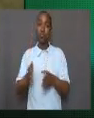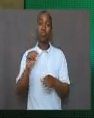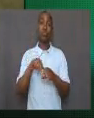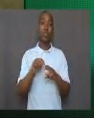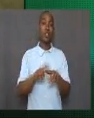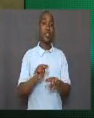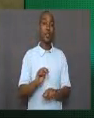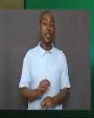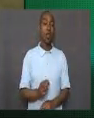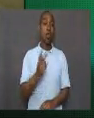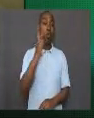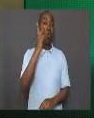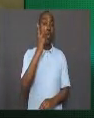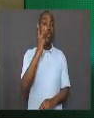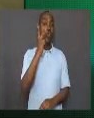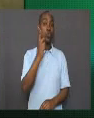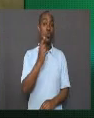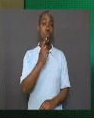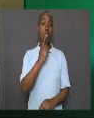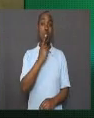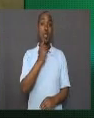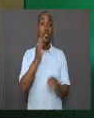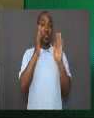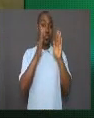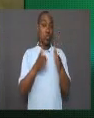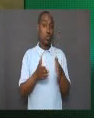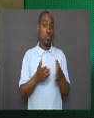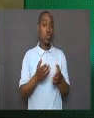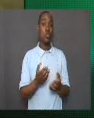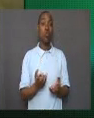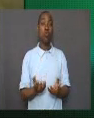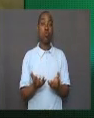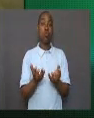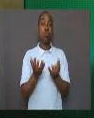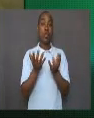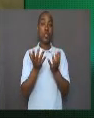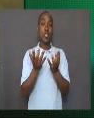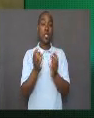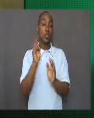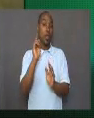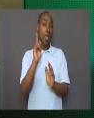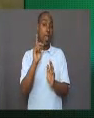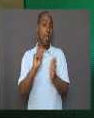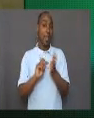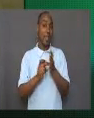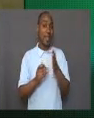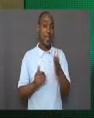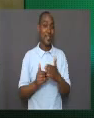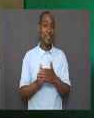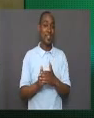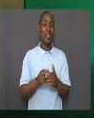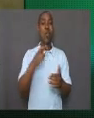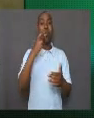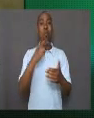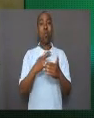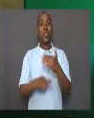Both test tubes are heated in a water bath for 1 minute. The